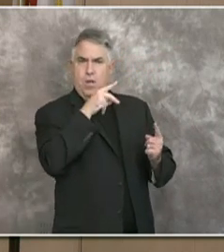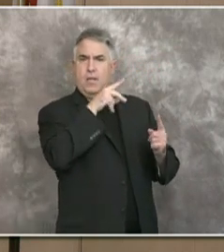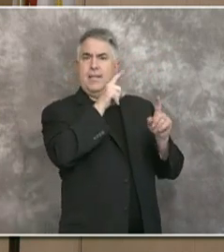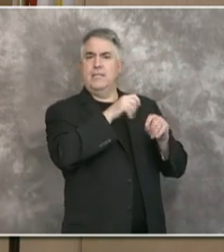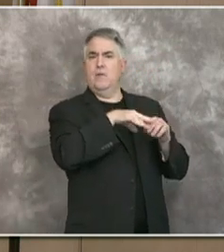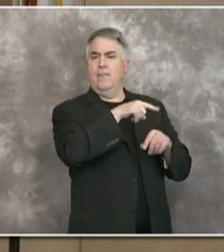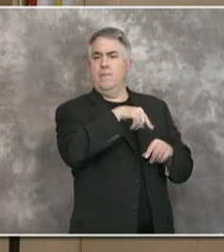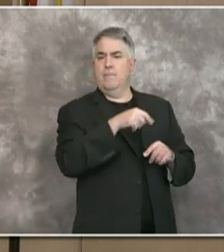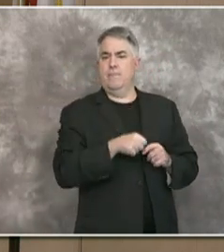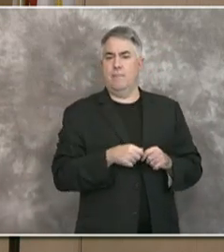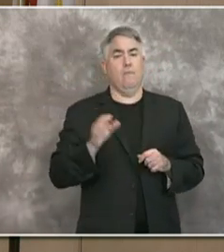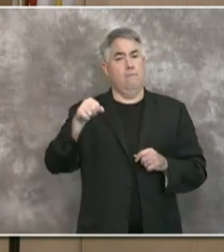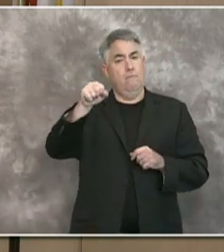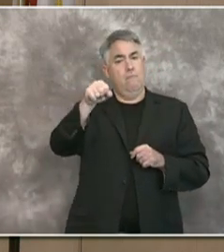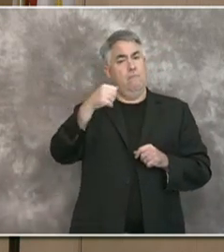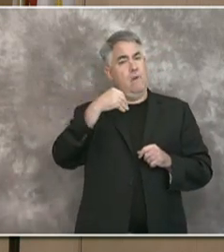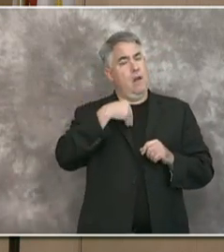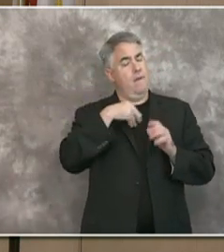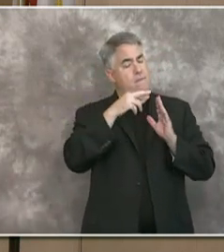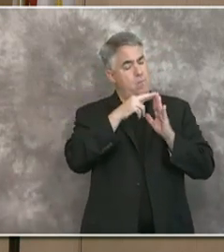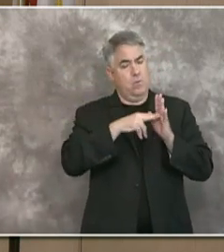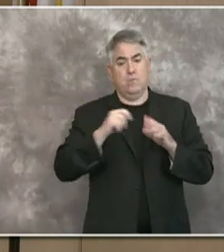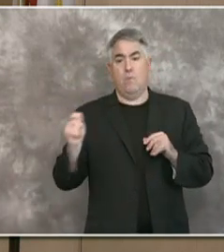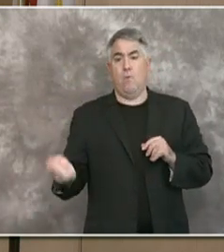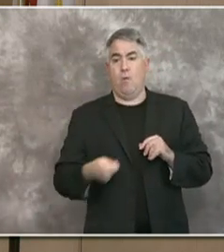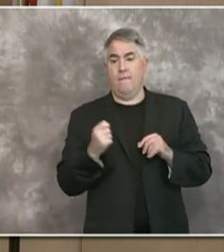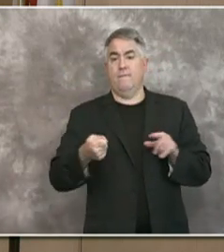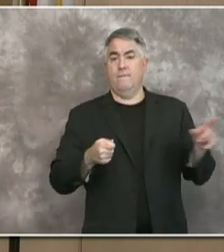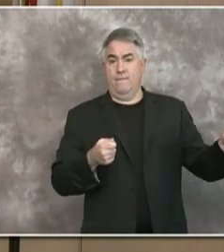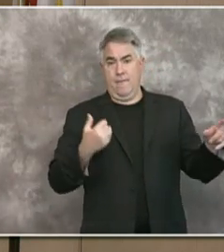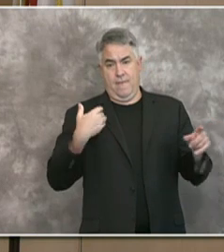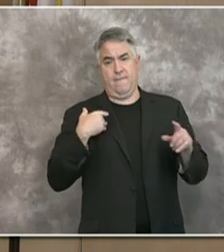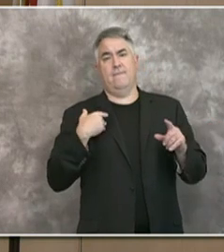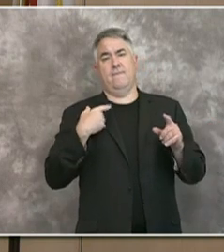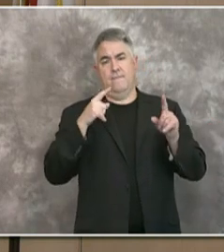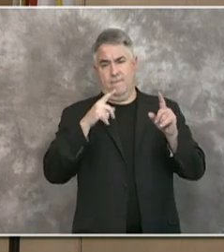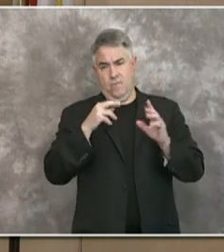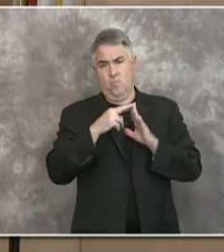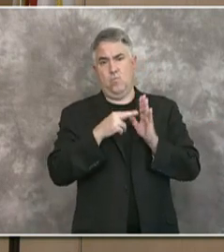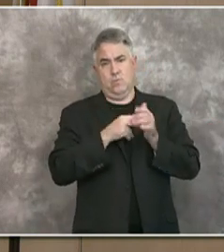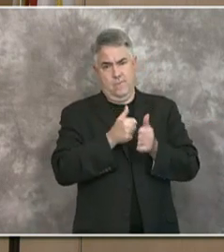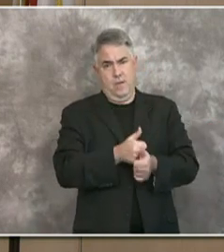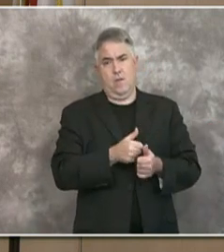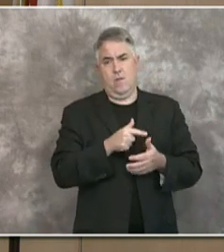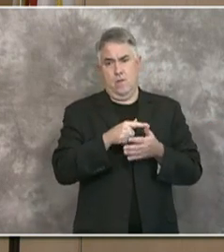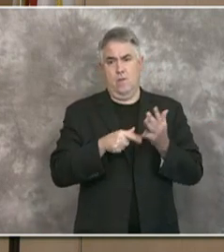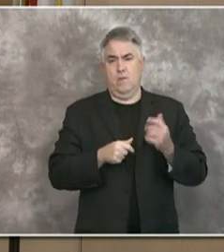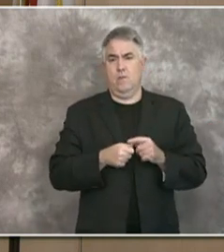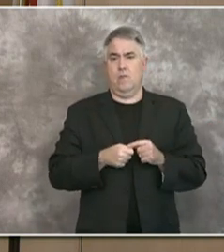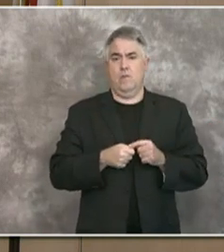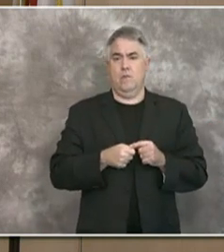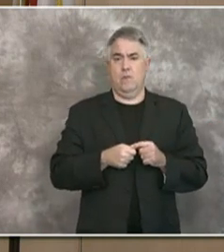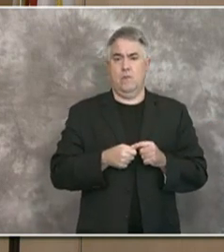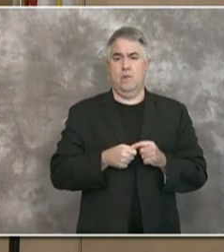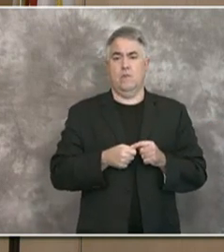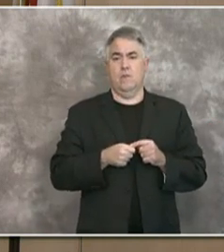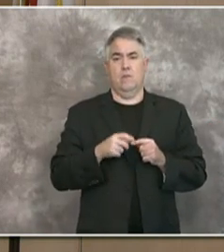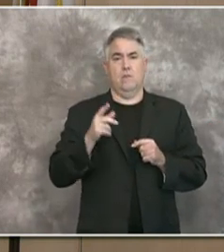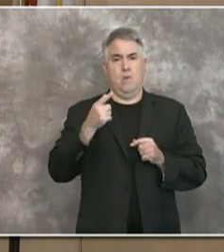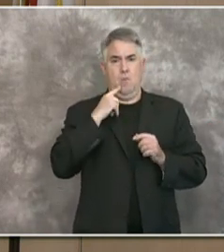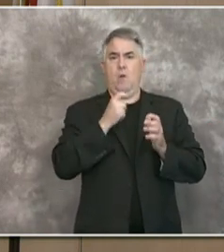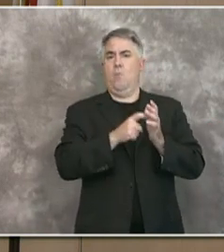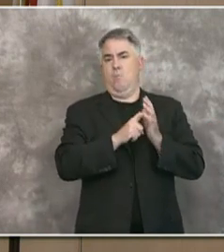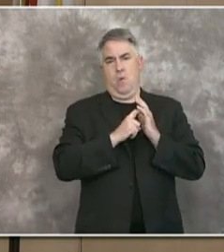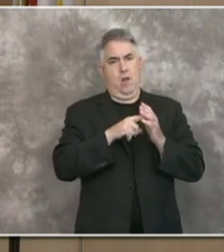golfers because that was a business and individuals, disparate individuals were coming in. So that is a requirement